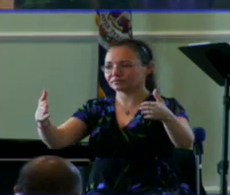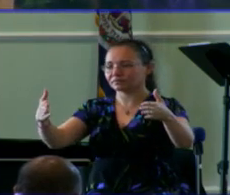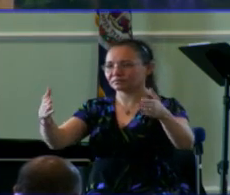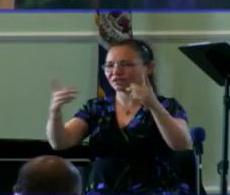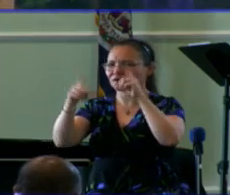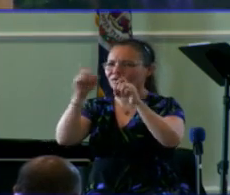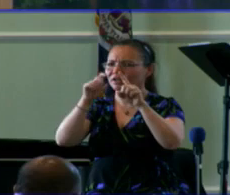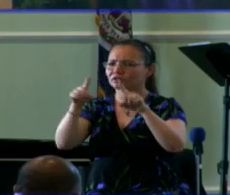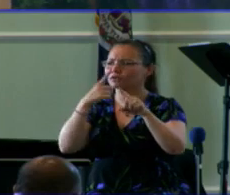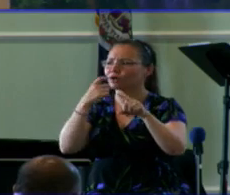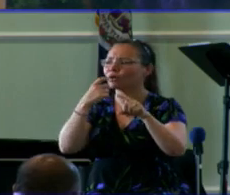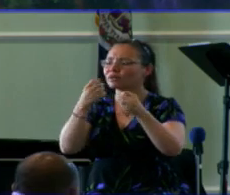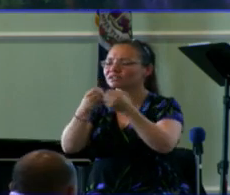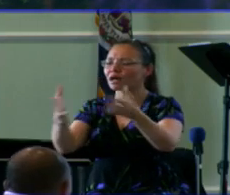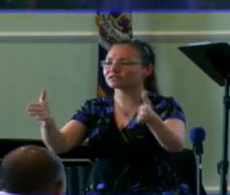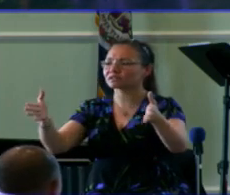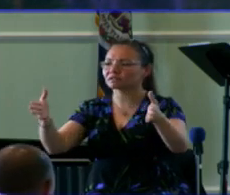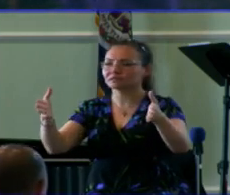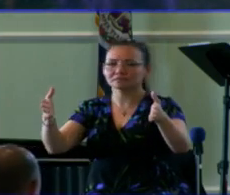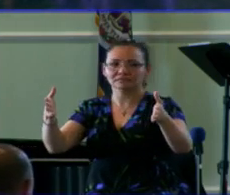The question is, who is lost?